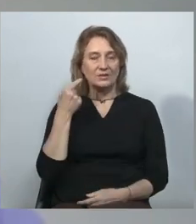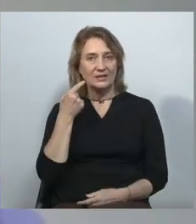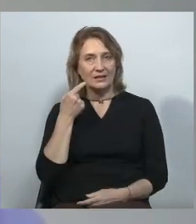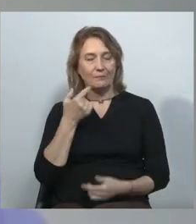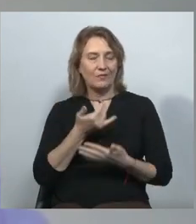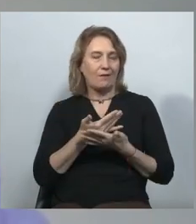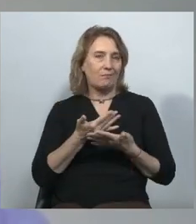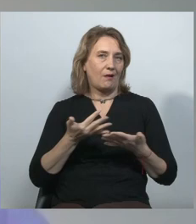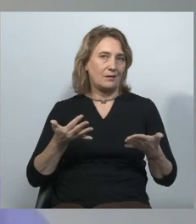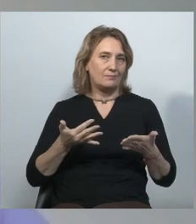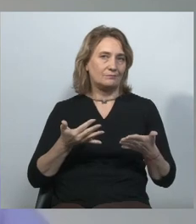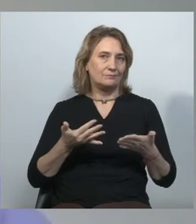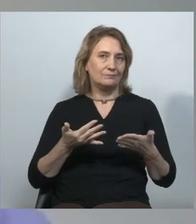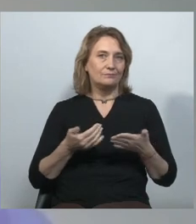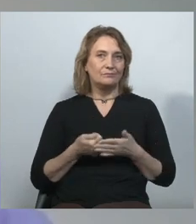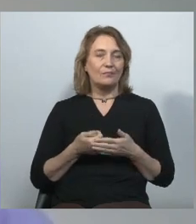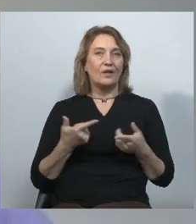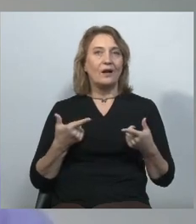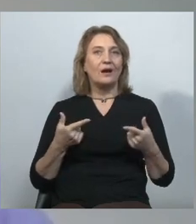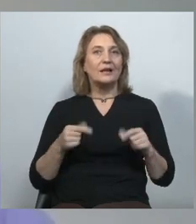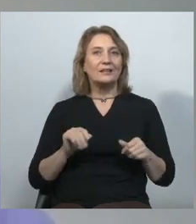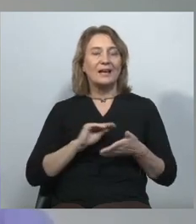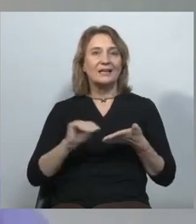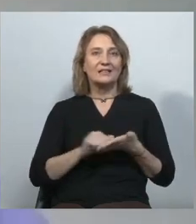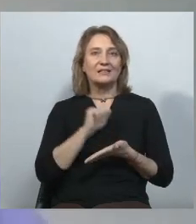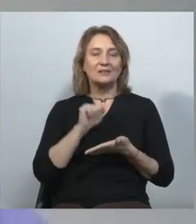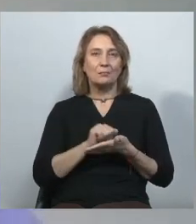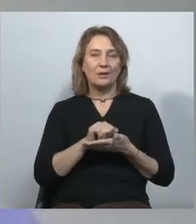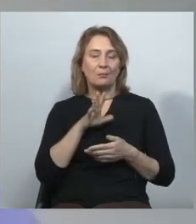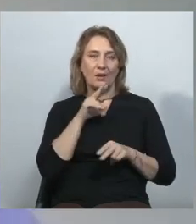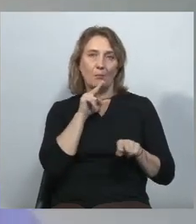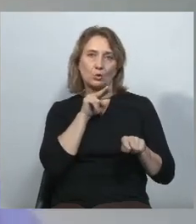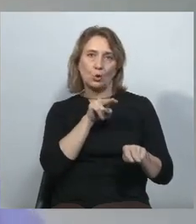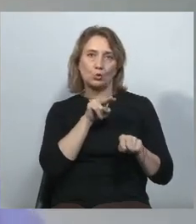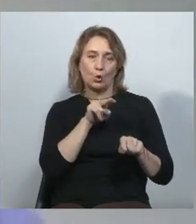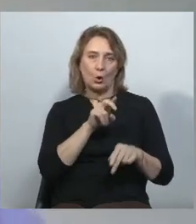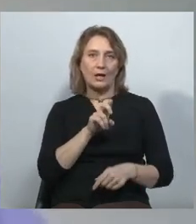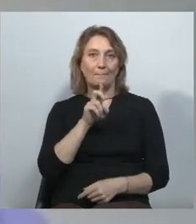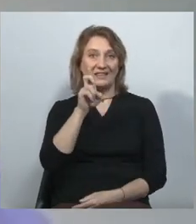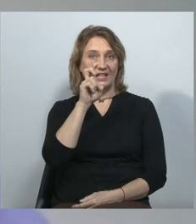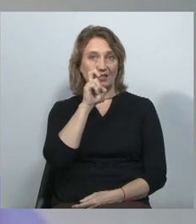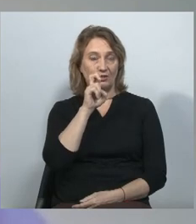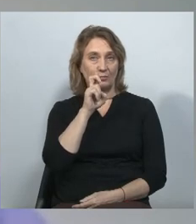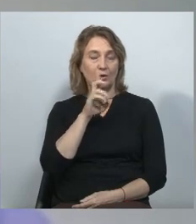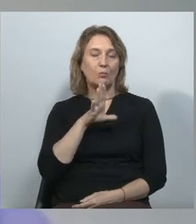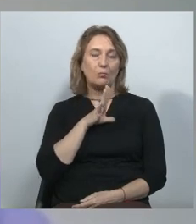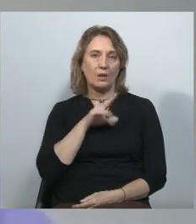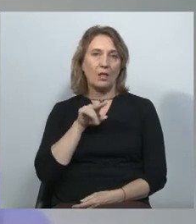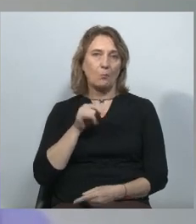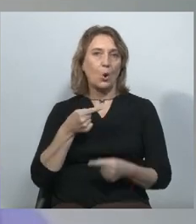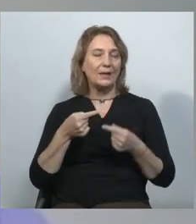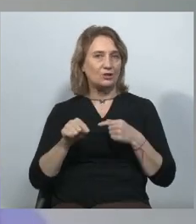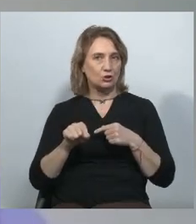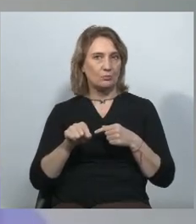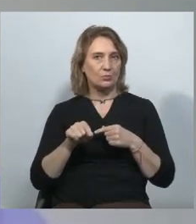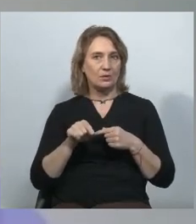to maintain their reputation, but after 30 years, in the former Soviet countries where the media was